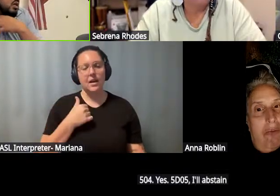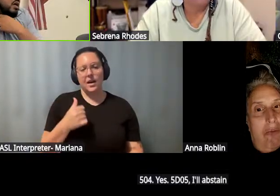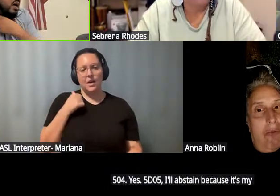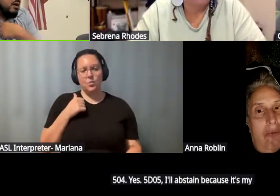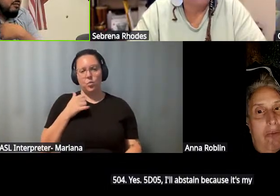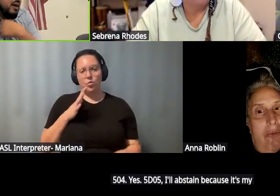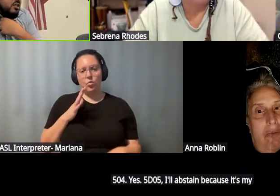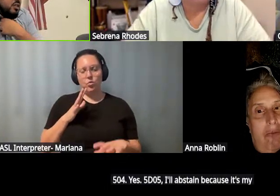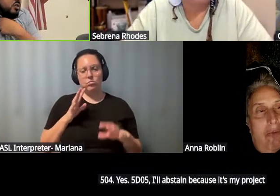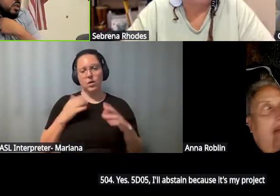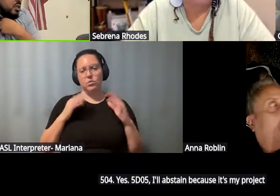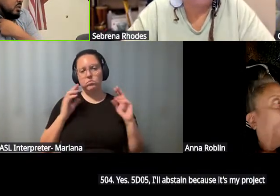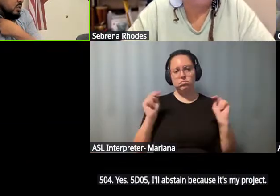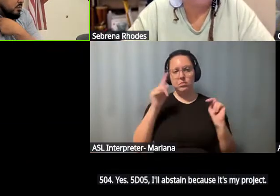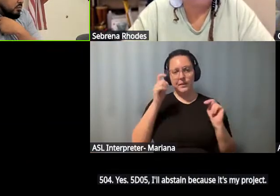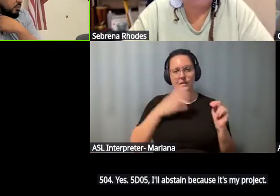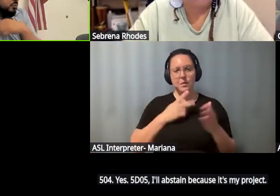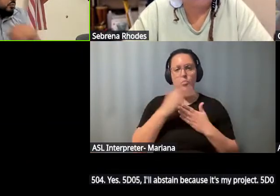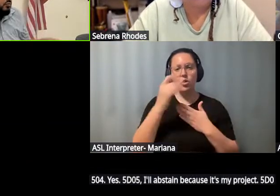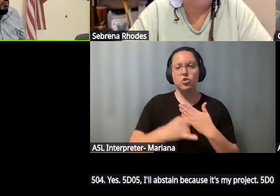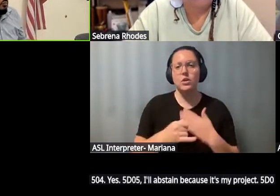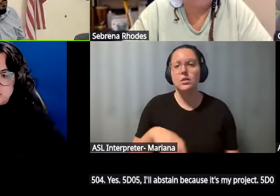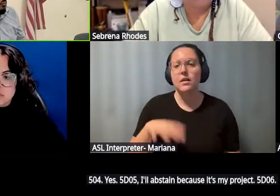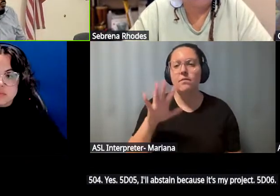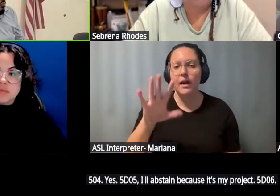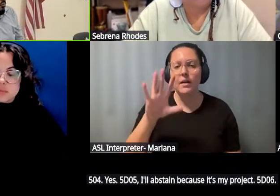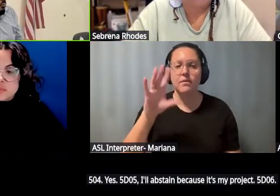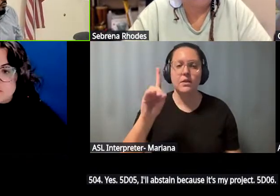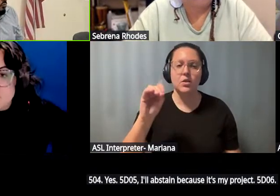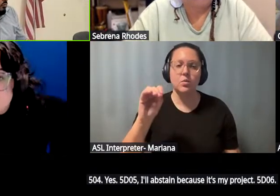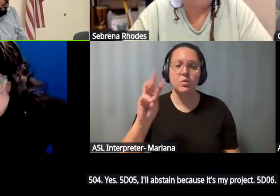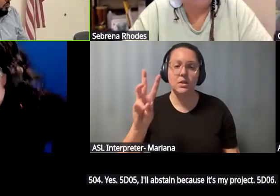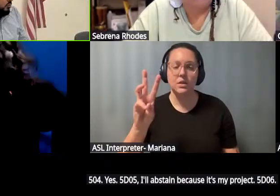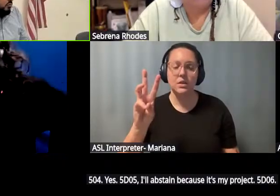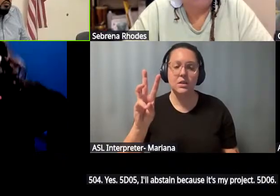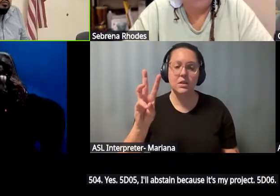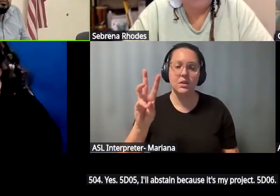project. 5D06.